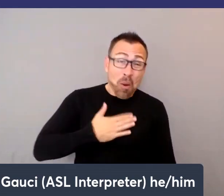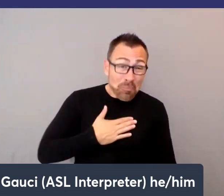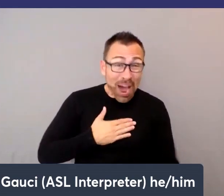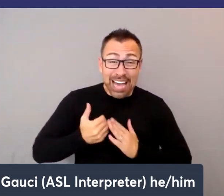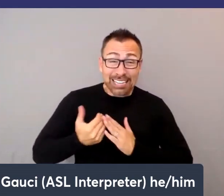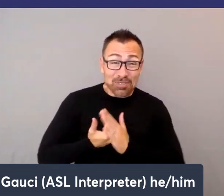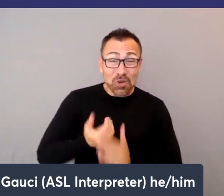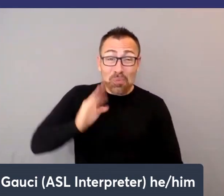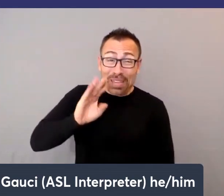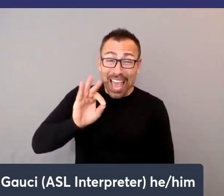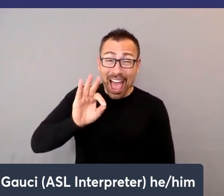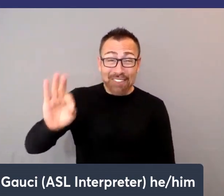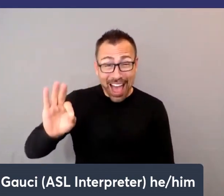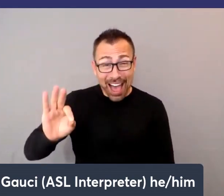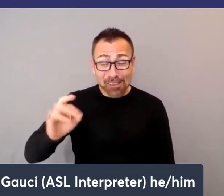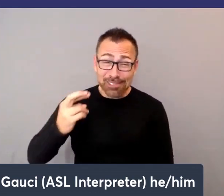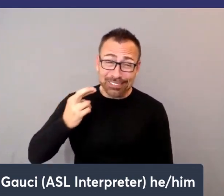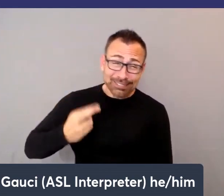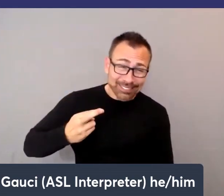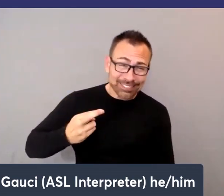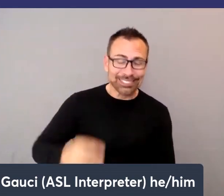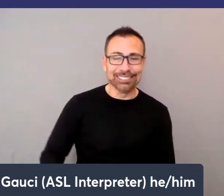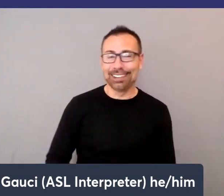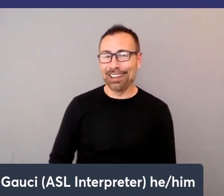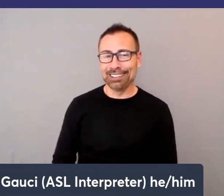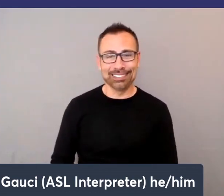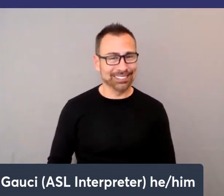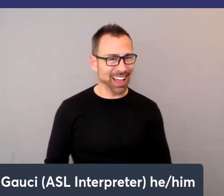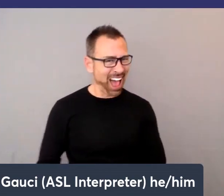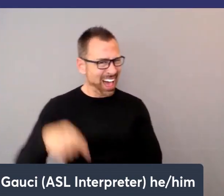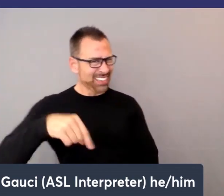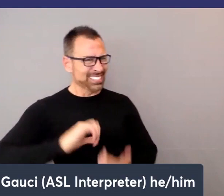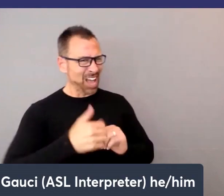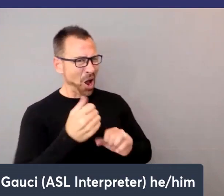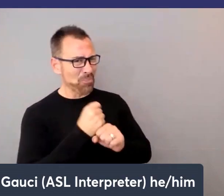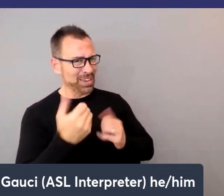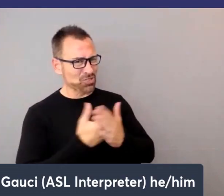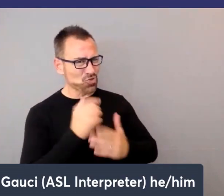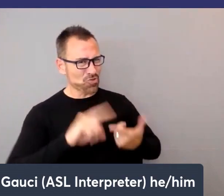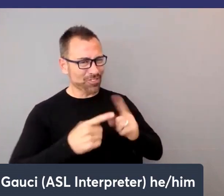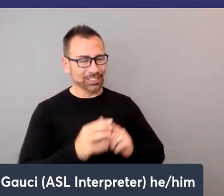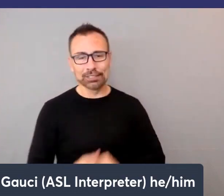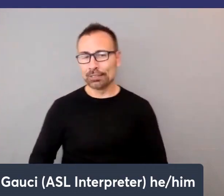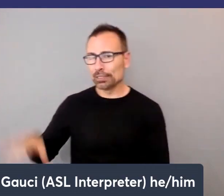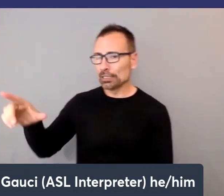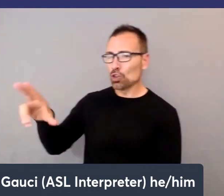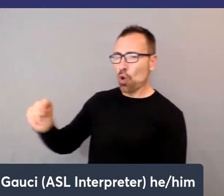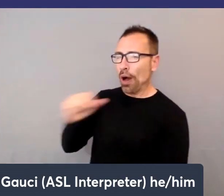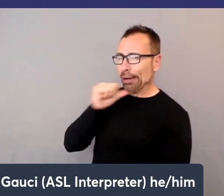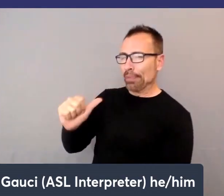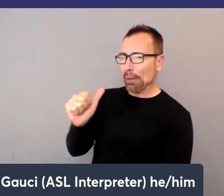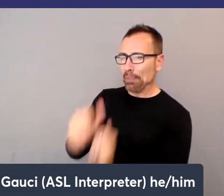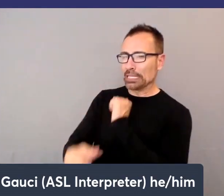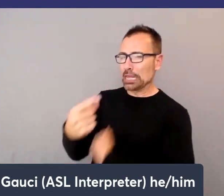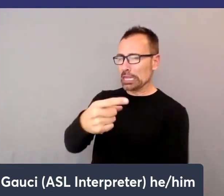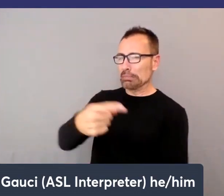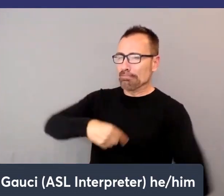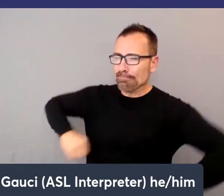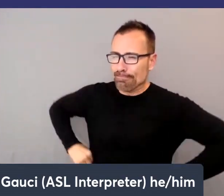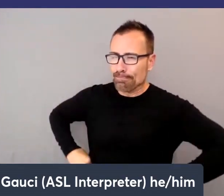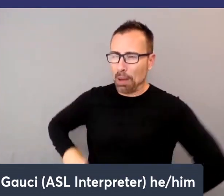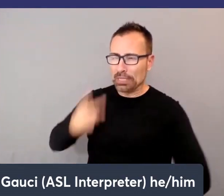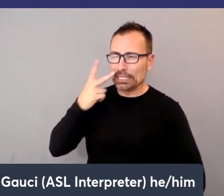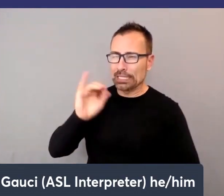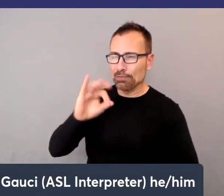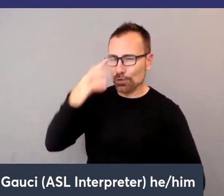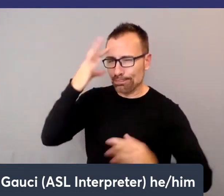This is how I make new friends. No, I'm not giving you a pass on that. I'm going to ask you in a bit. We'll see if you change your